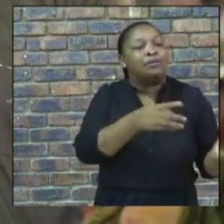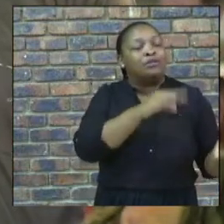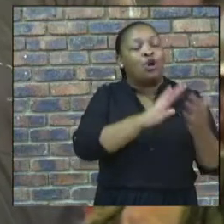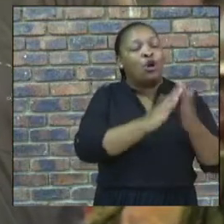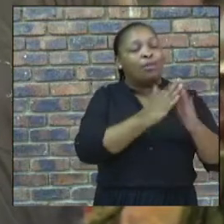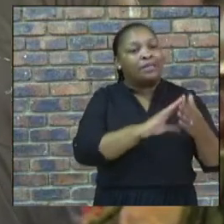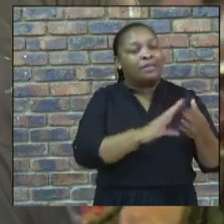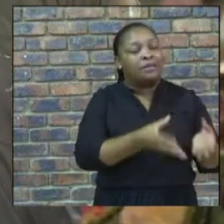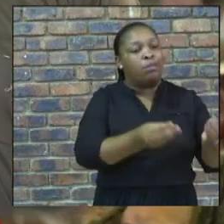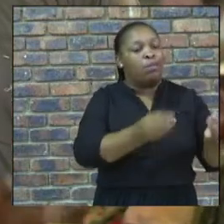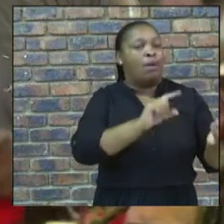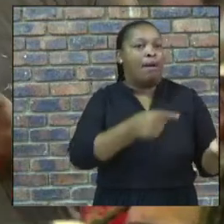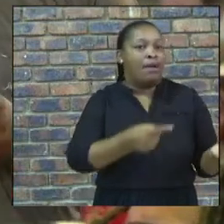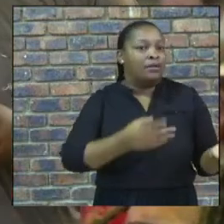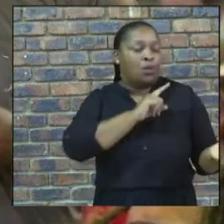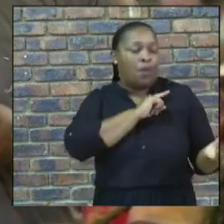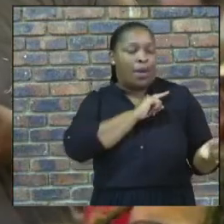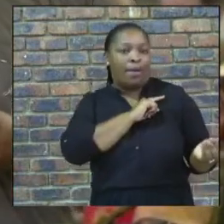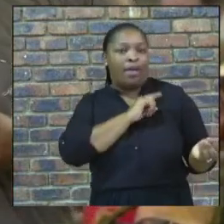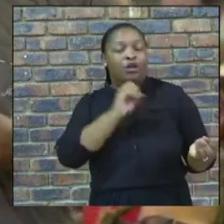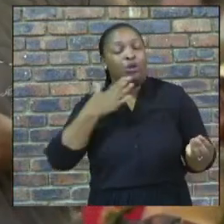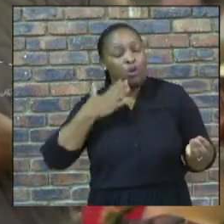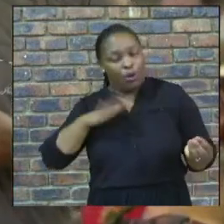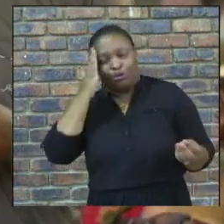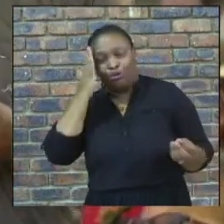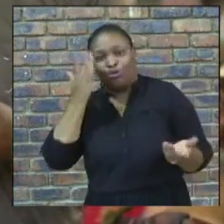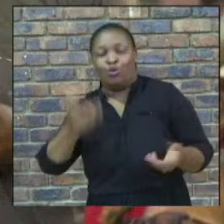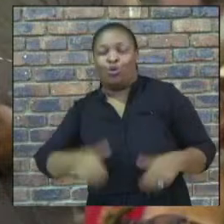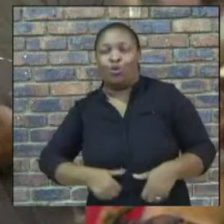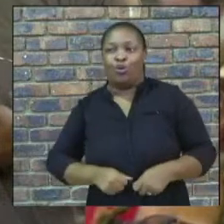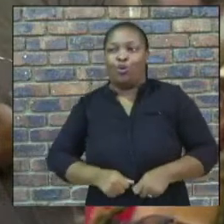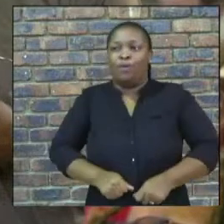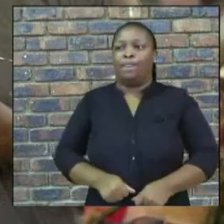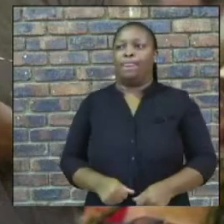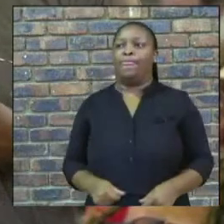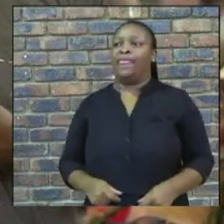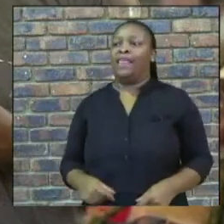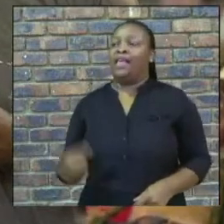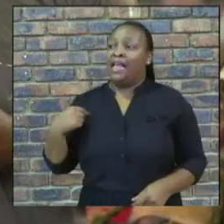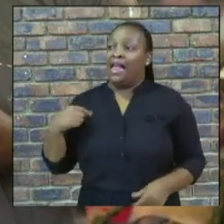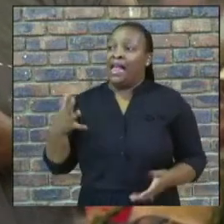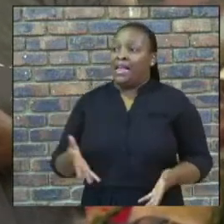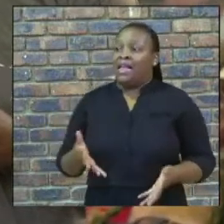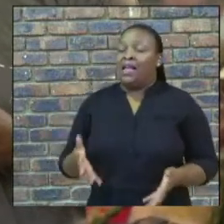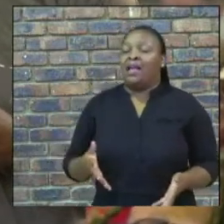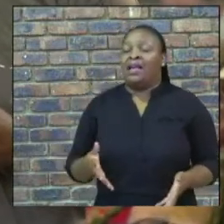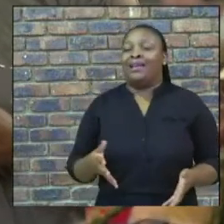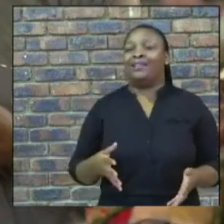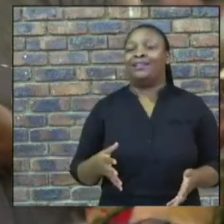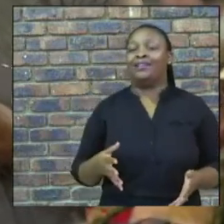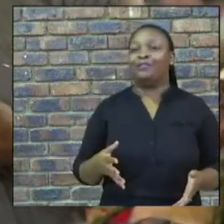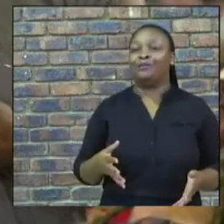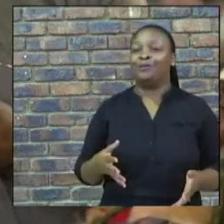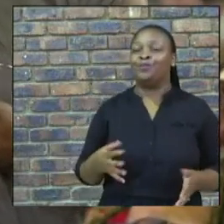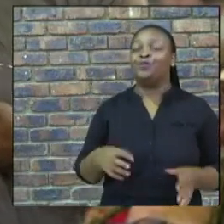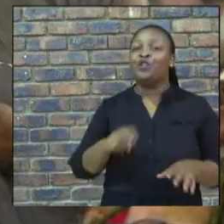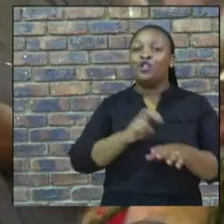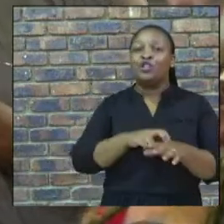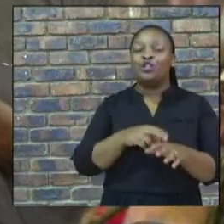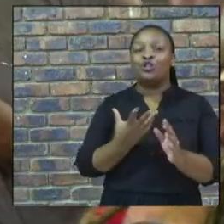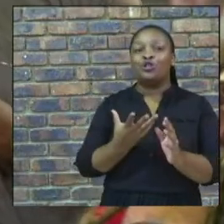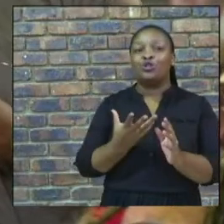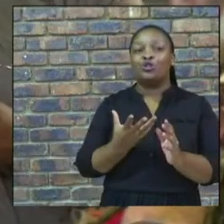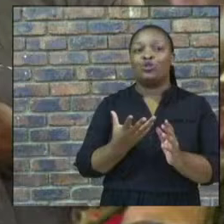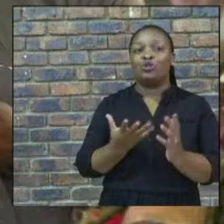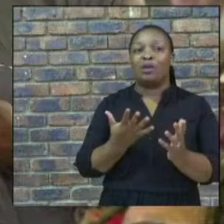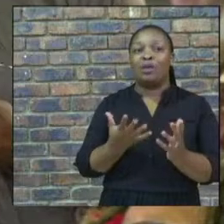social labor plan. In awarding your permits or license, you need to distinguish between a permit